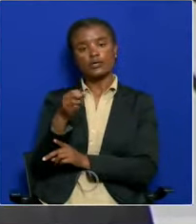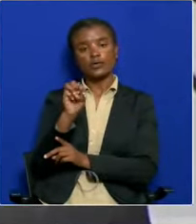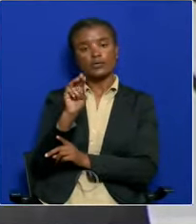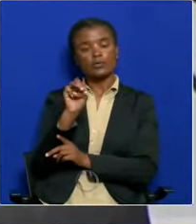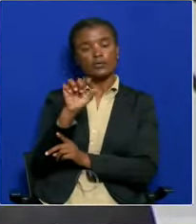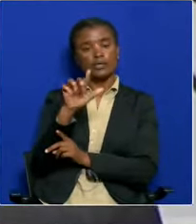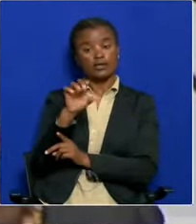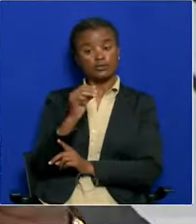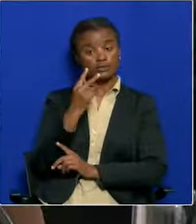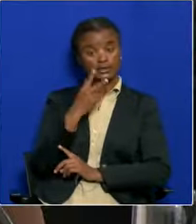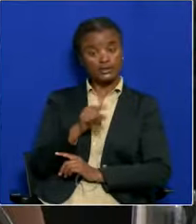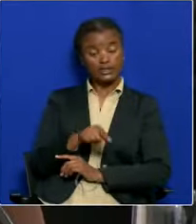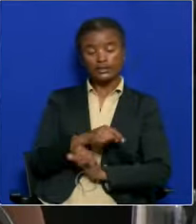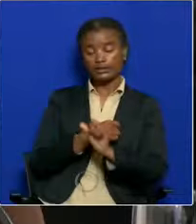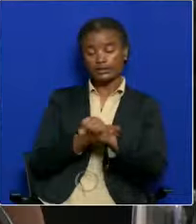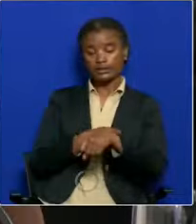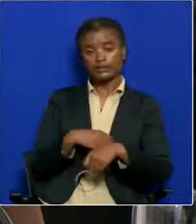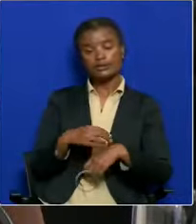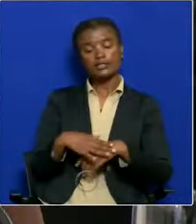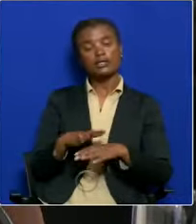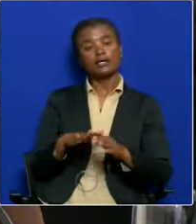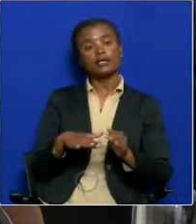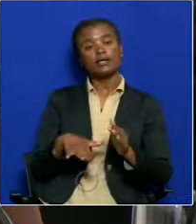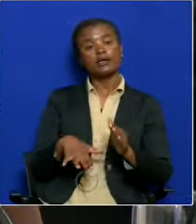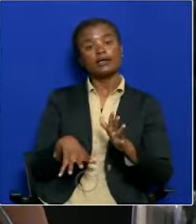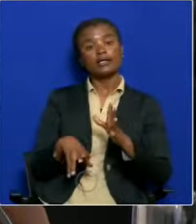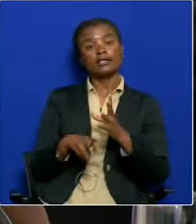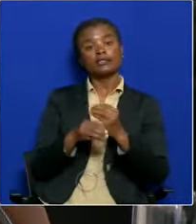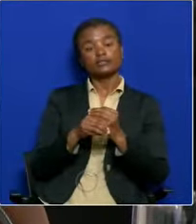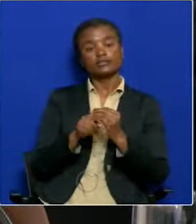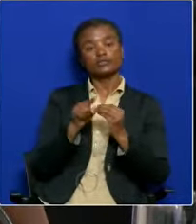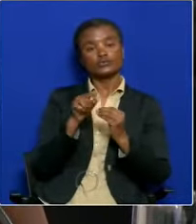And you then follow this up with a call.